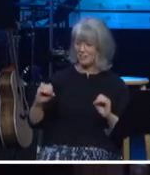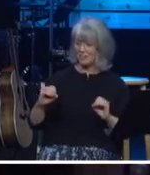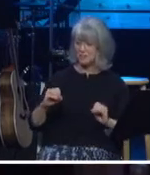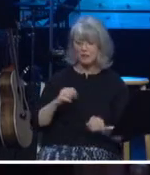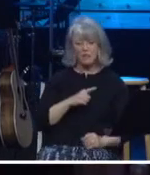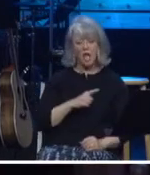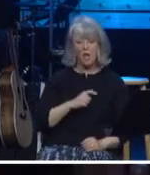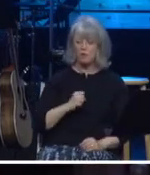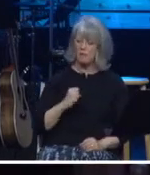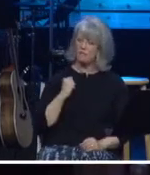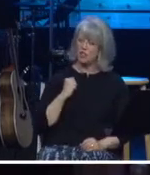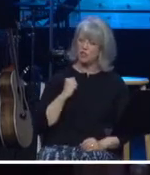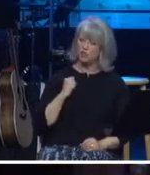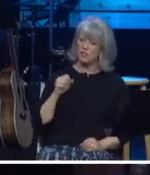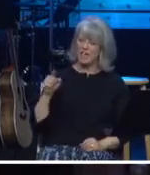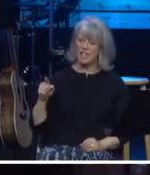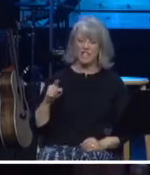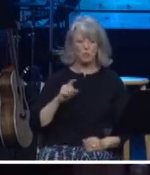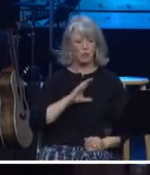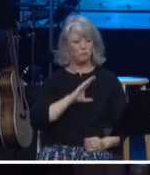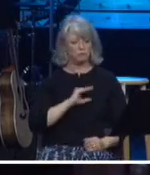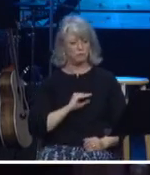him.